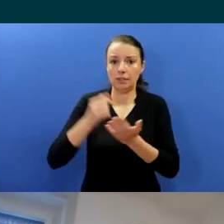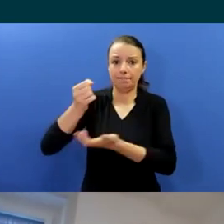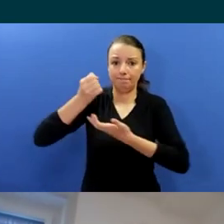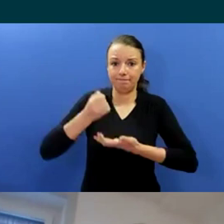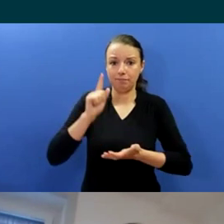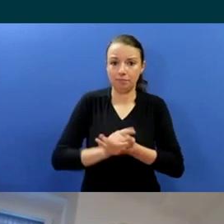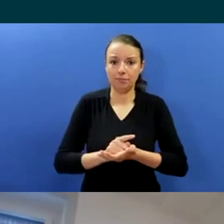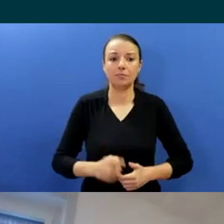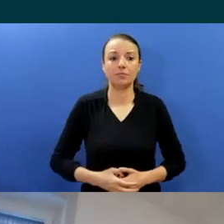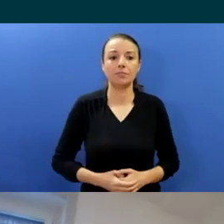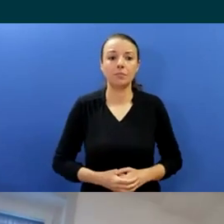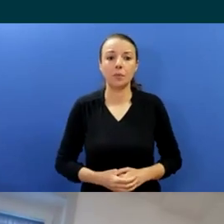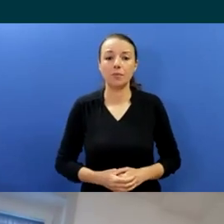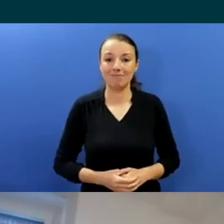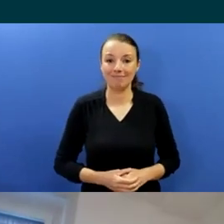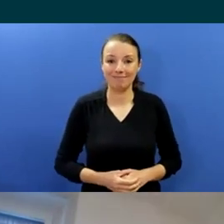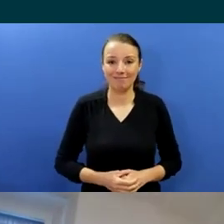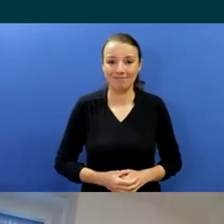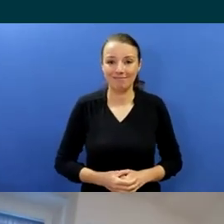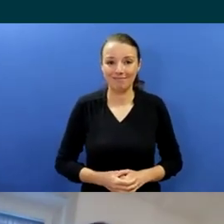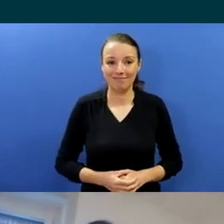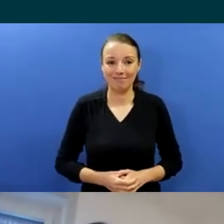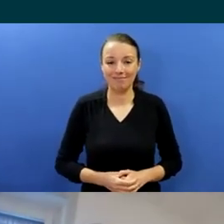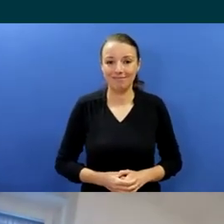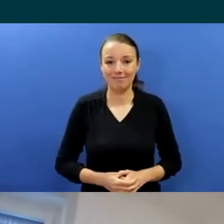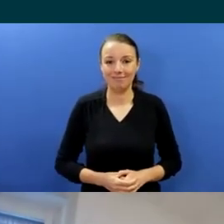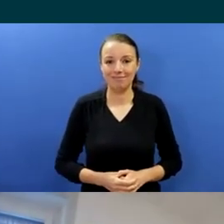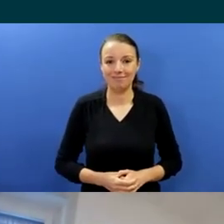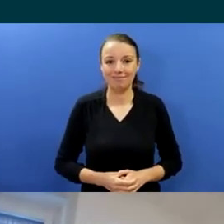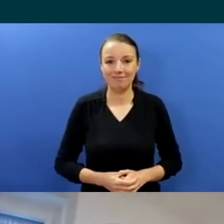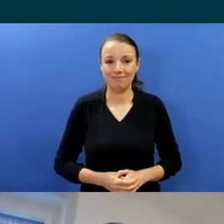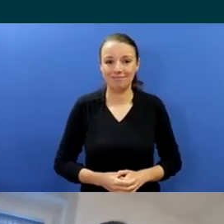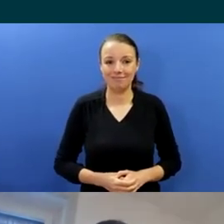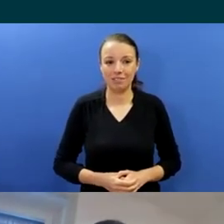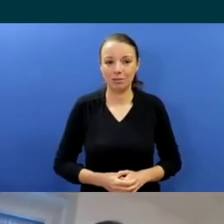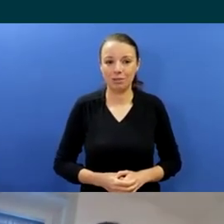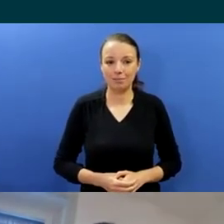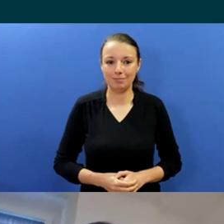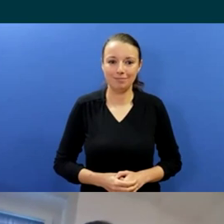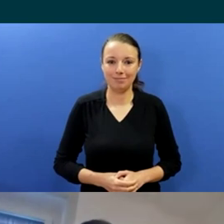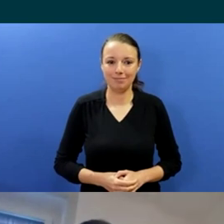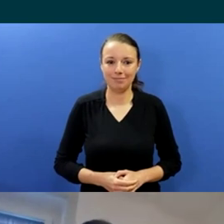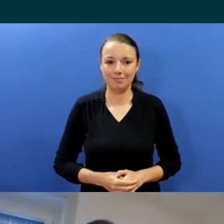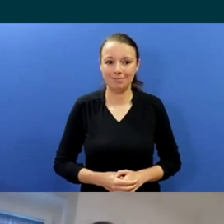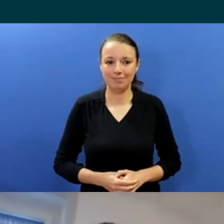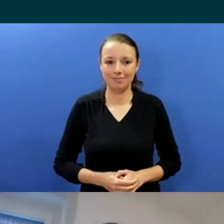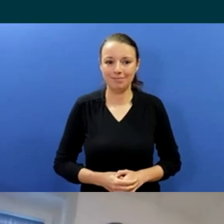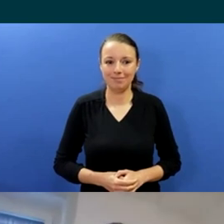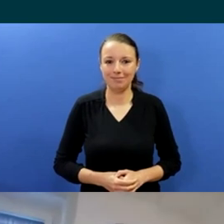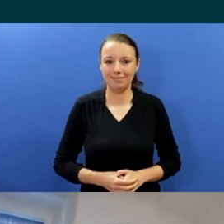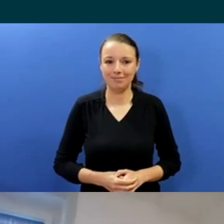Yes, so here my little participation model. There are many different models. We saw a lot of